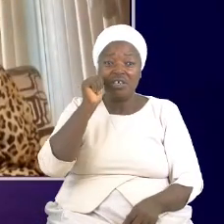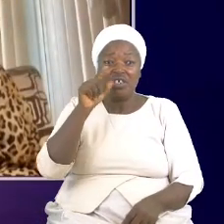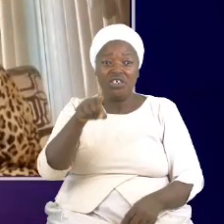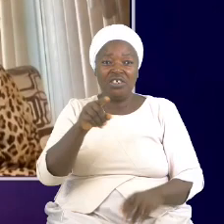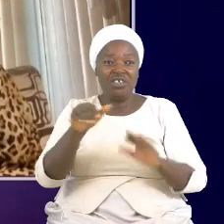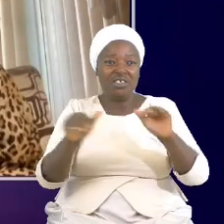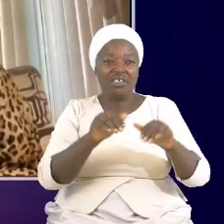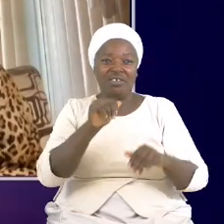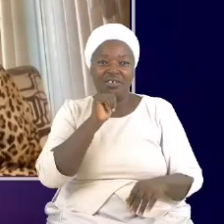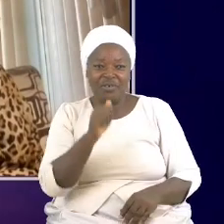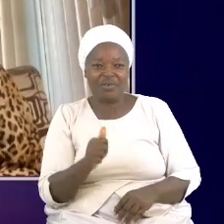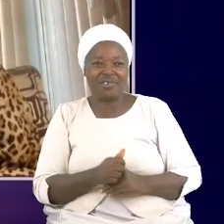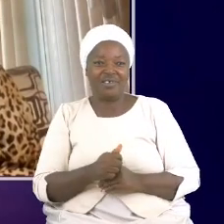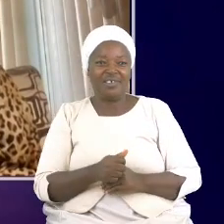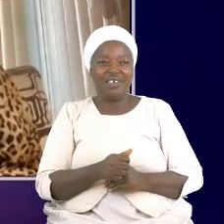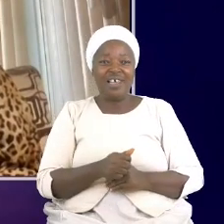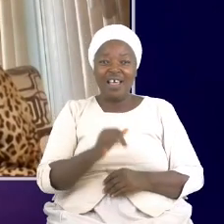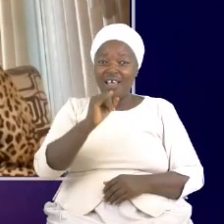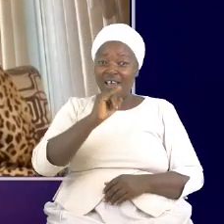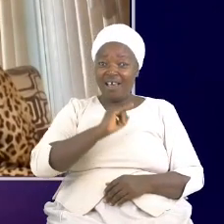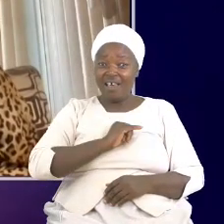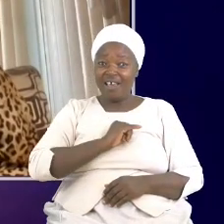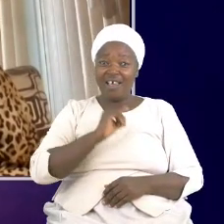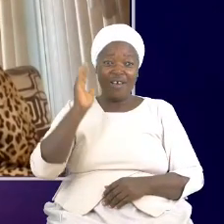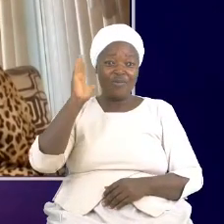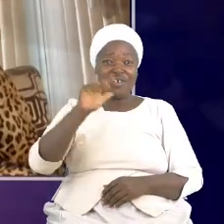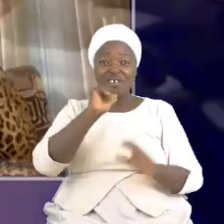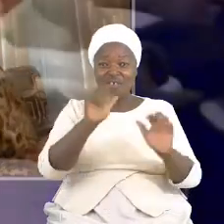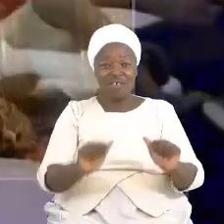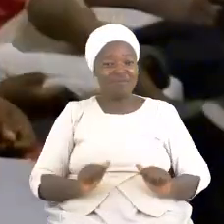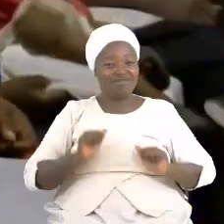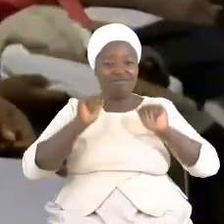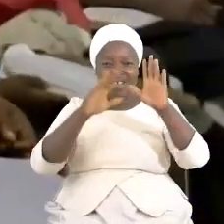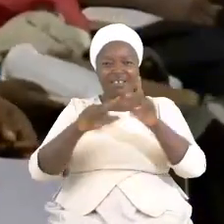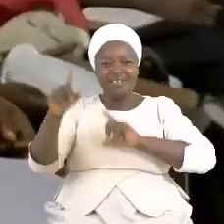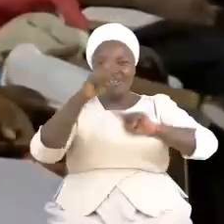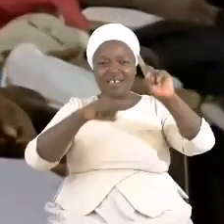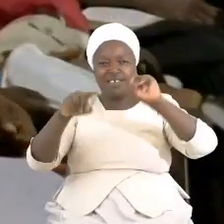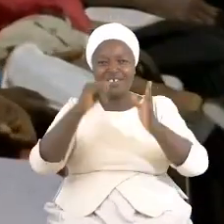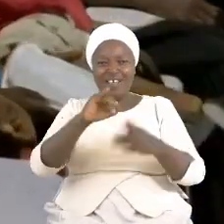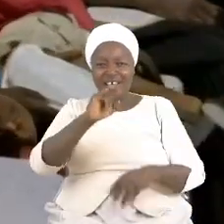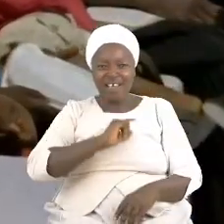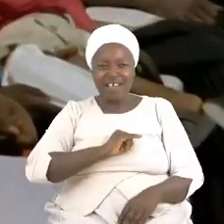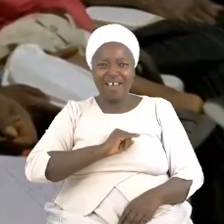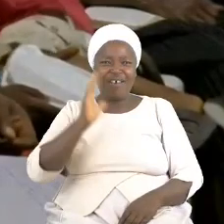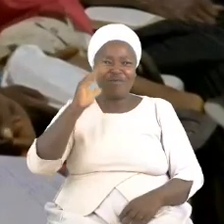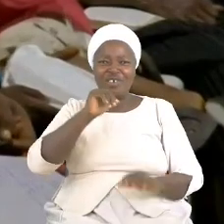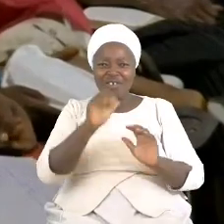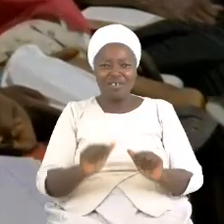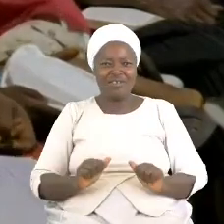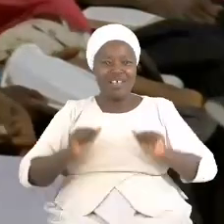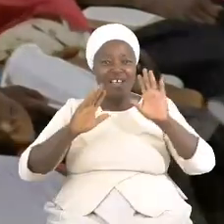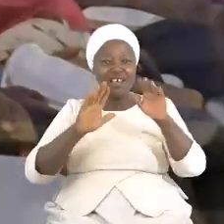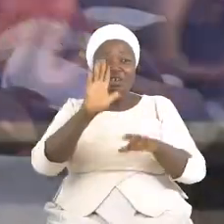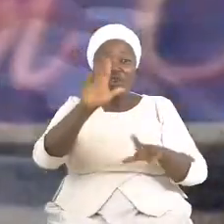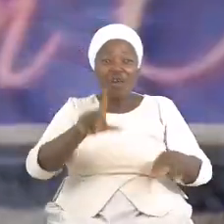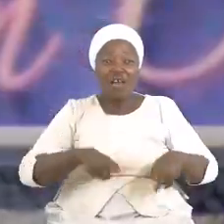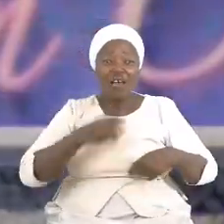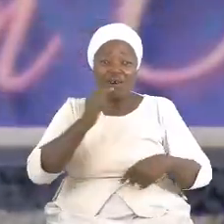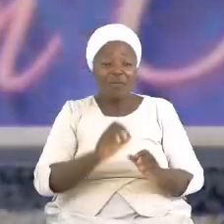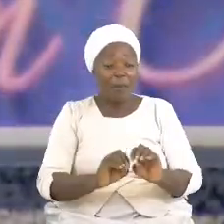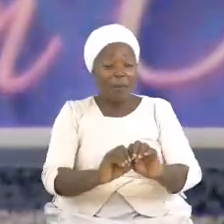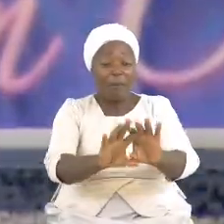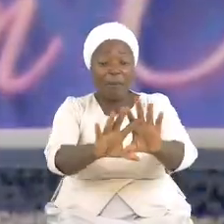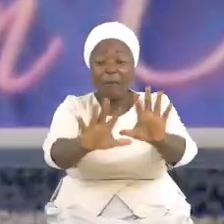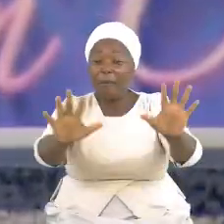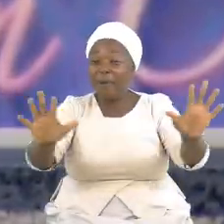up. I will not give up. Your life will still be bright again. Your